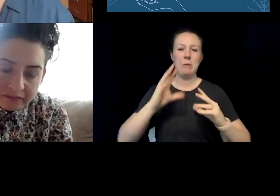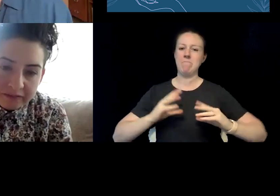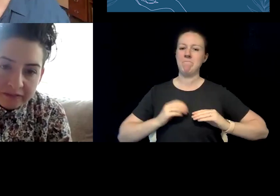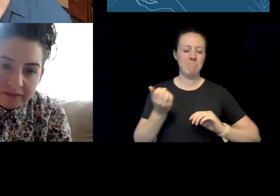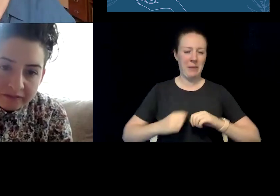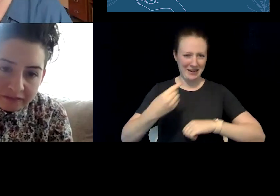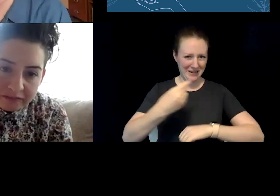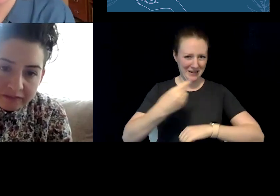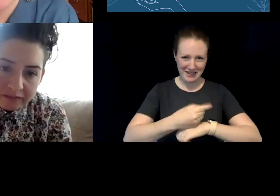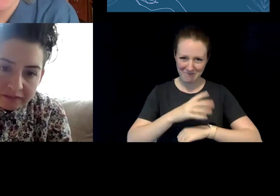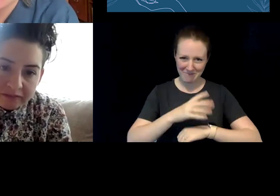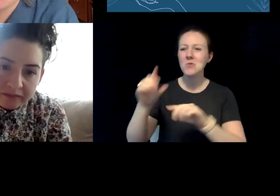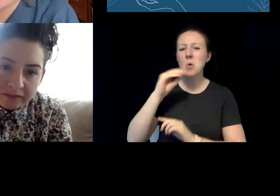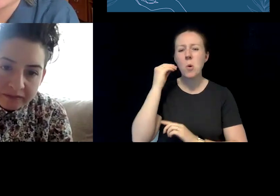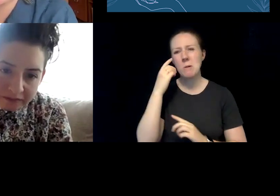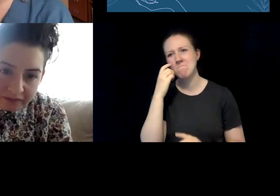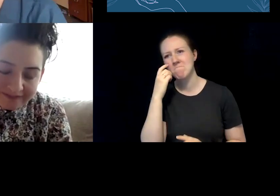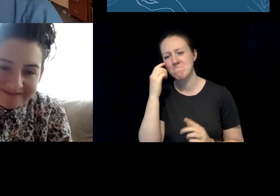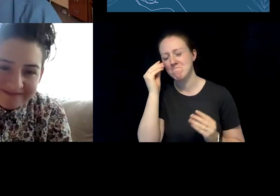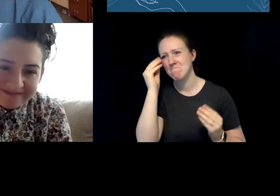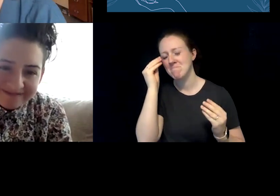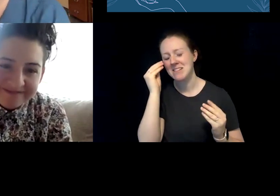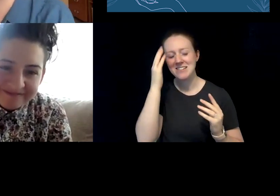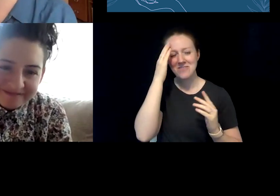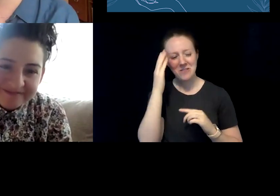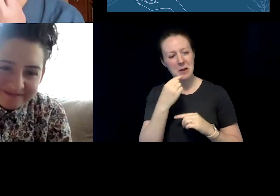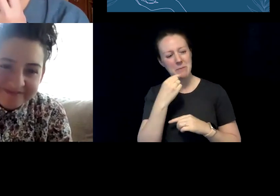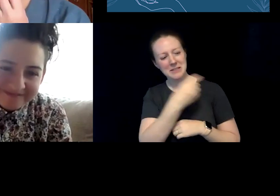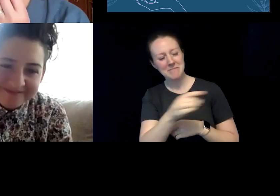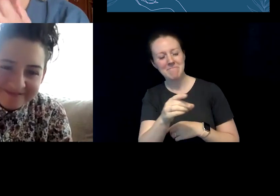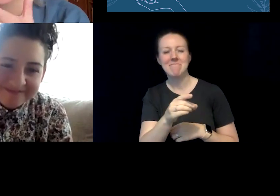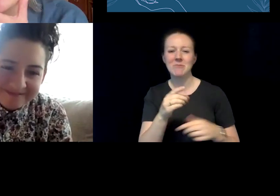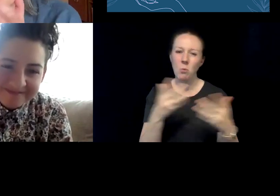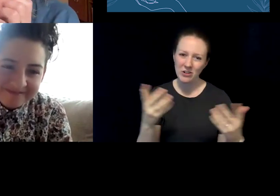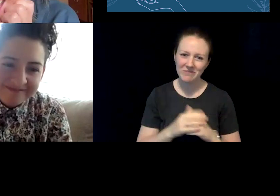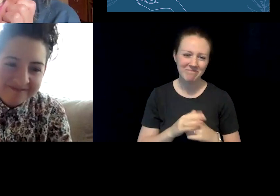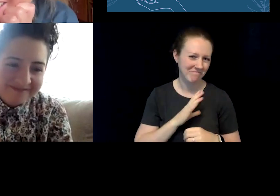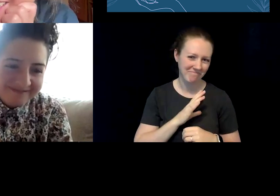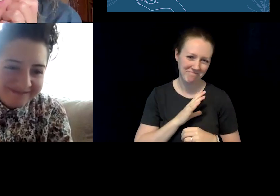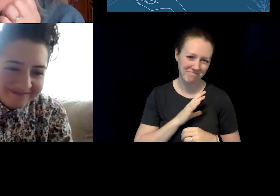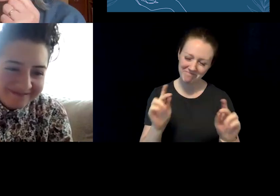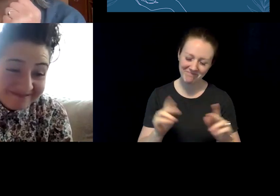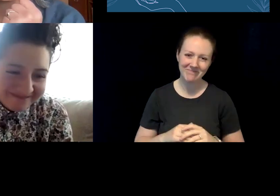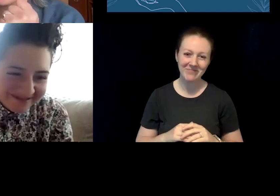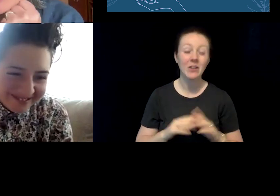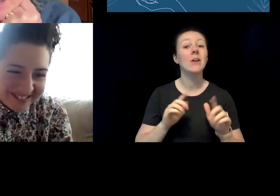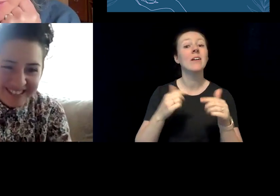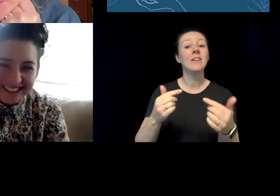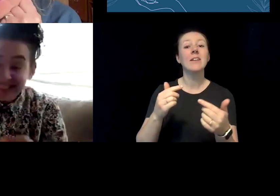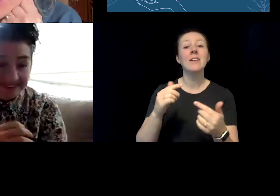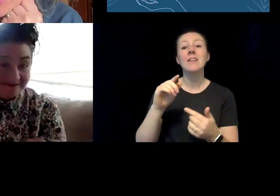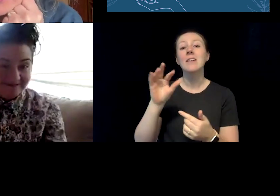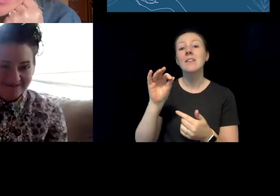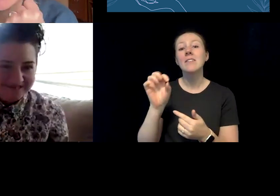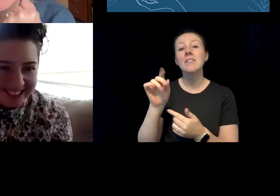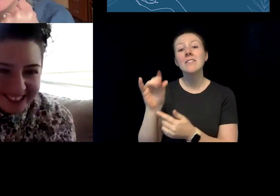know, go home and cry a little bit because I miss my collaborators so much. That's okay. Okay, Faye, thanks for your patience.